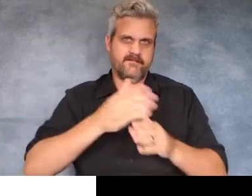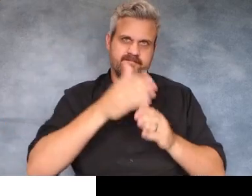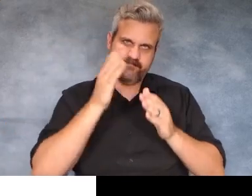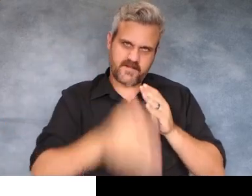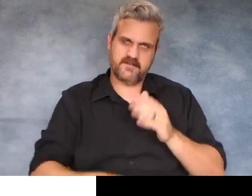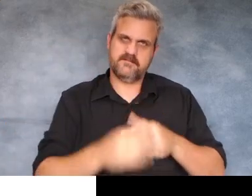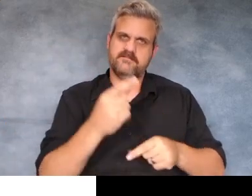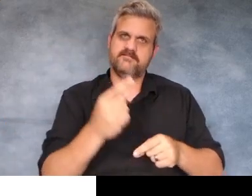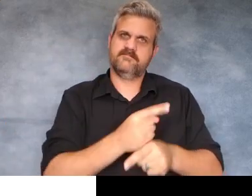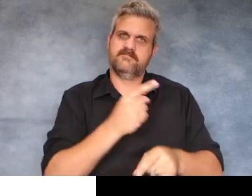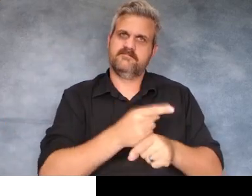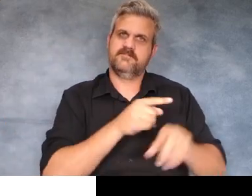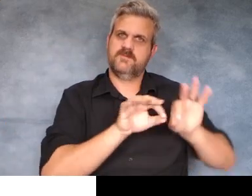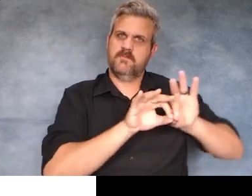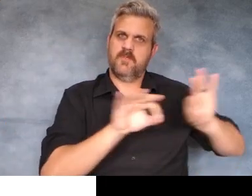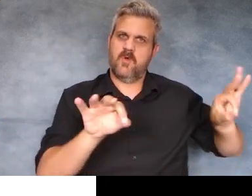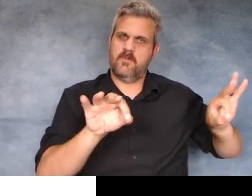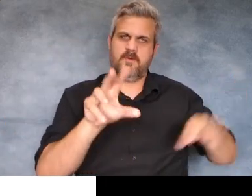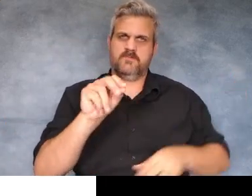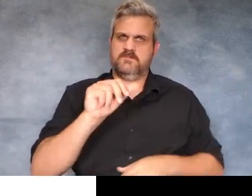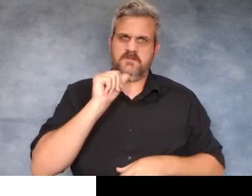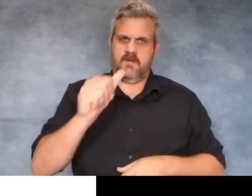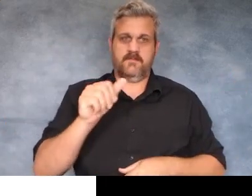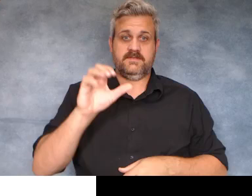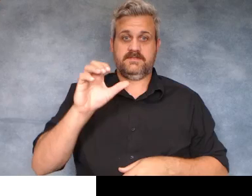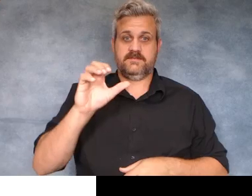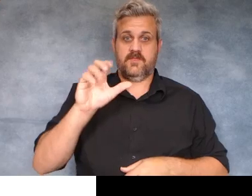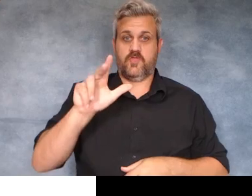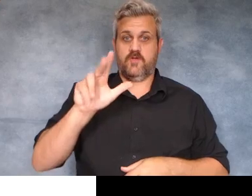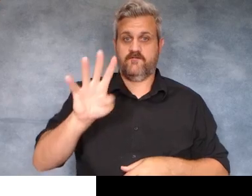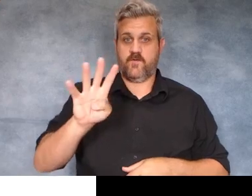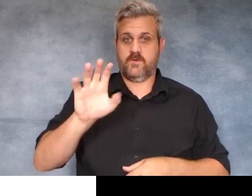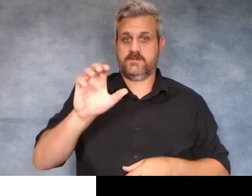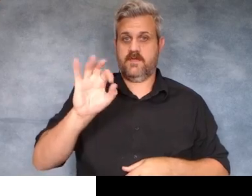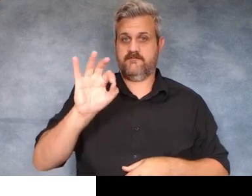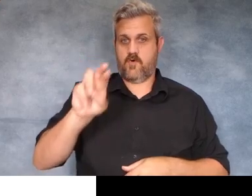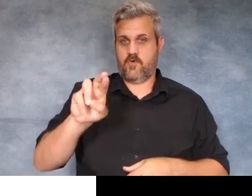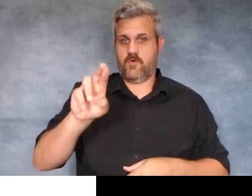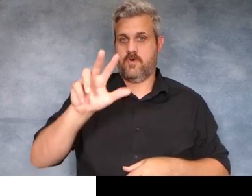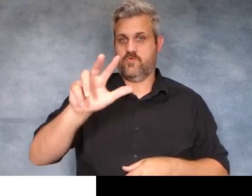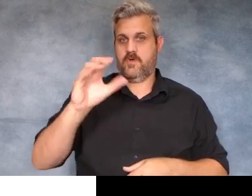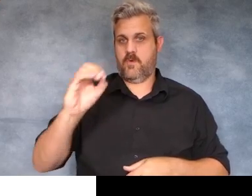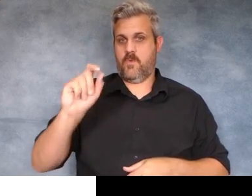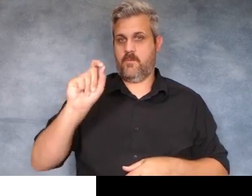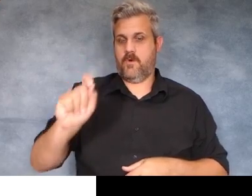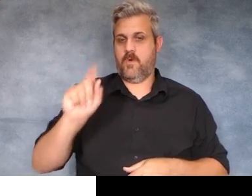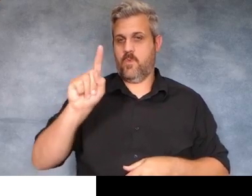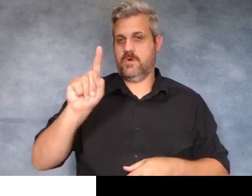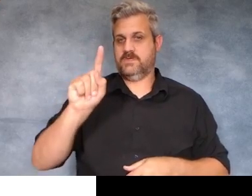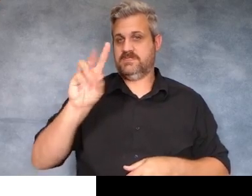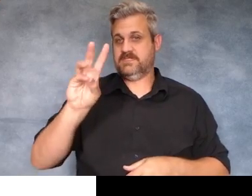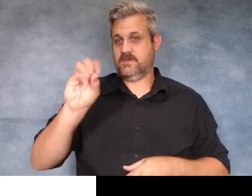requirements for a high school diploma as stated in 34 CFR